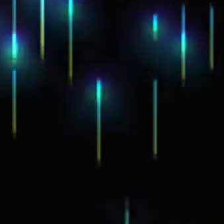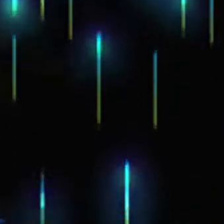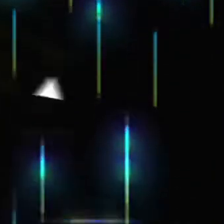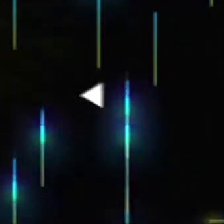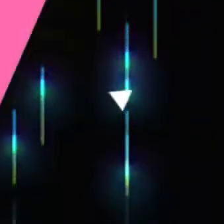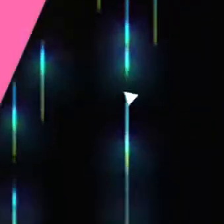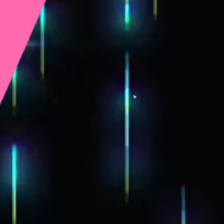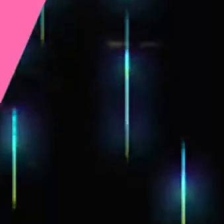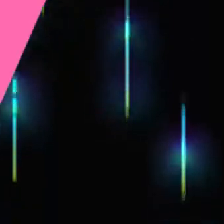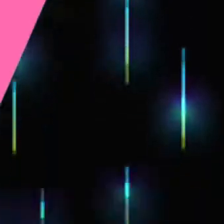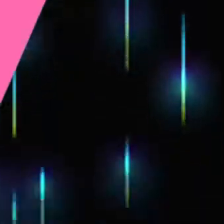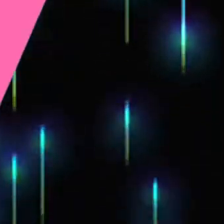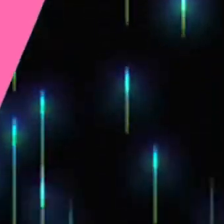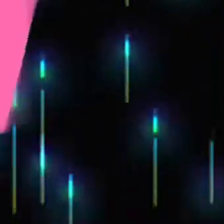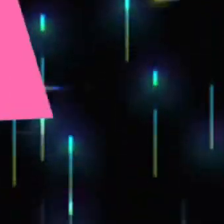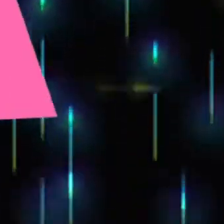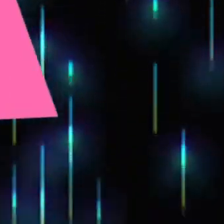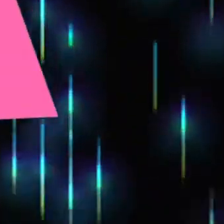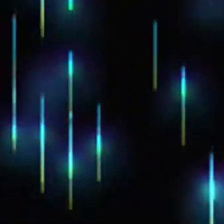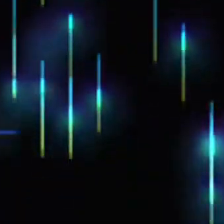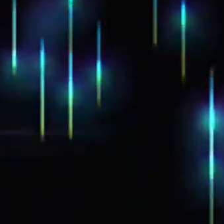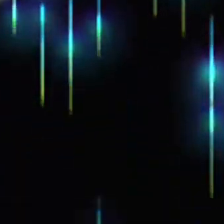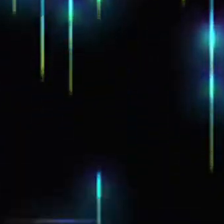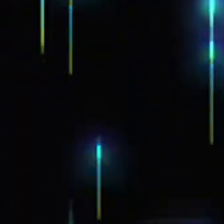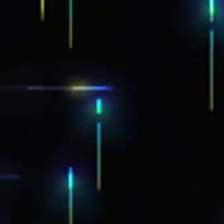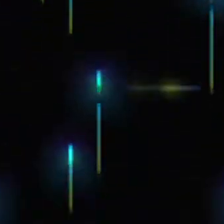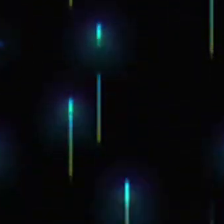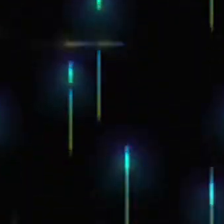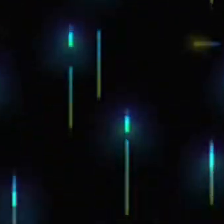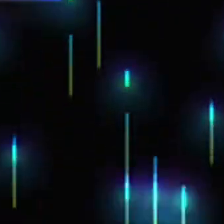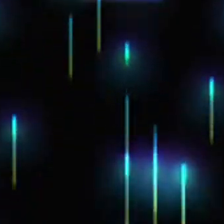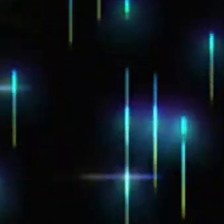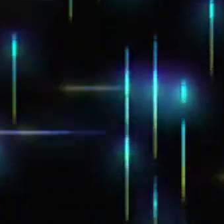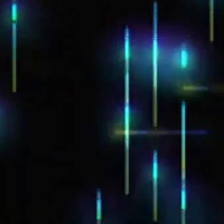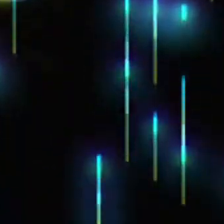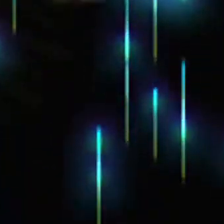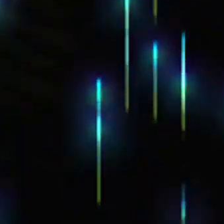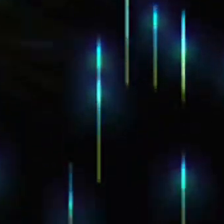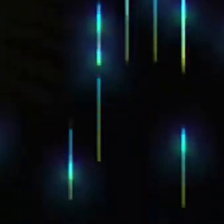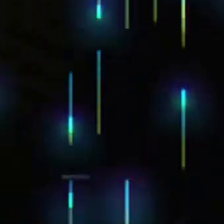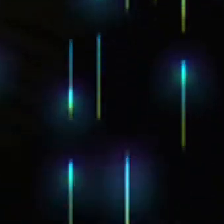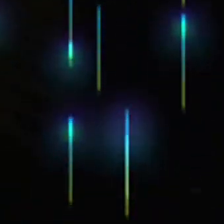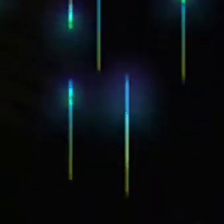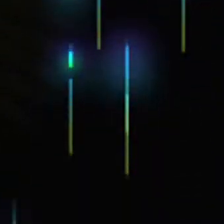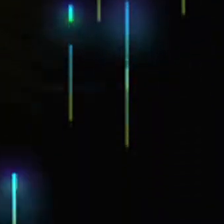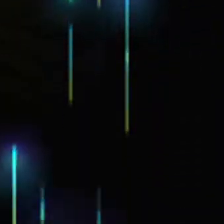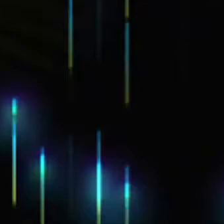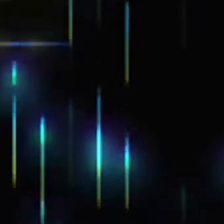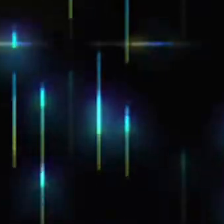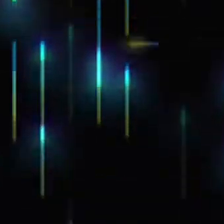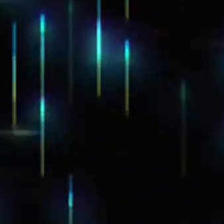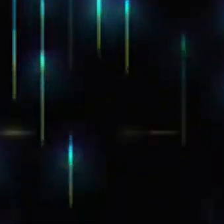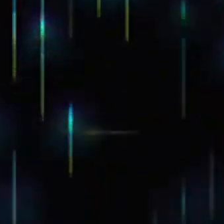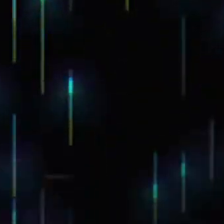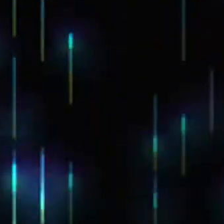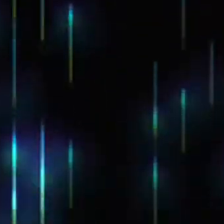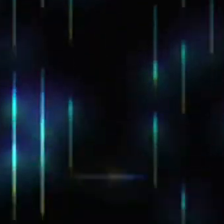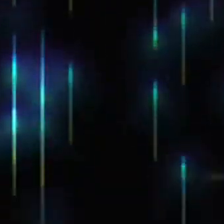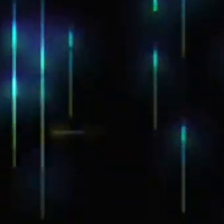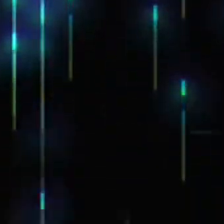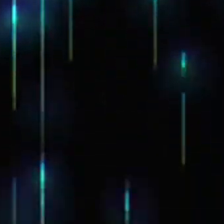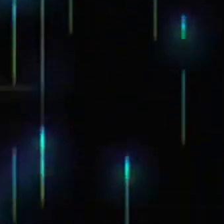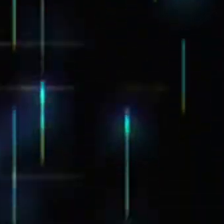Great day, grade 10! It's another day of learning and fun experience with your teacher